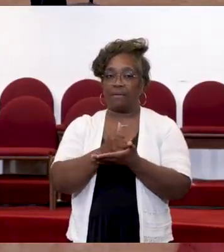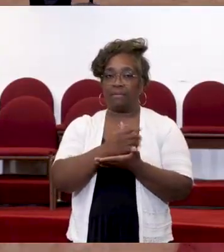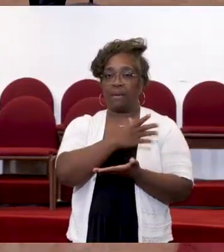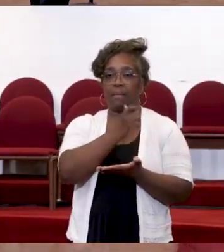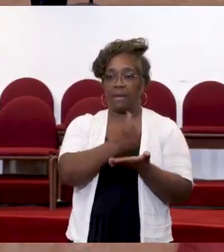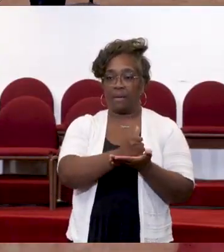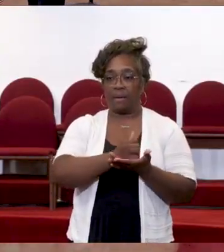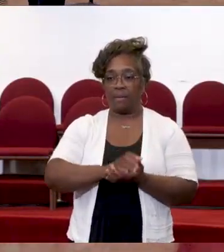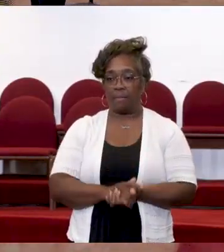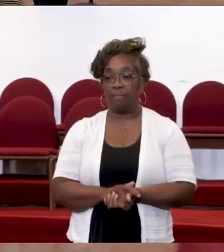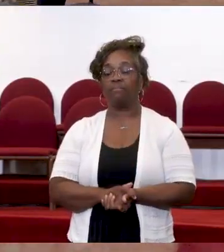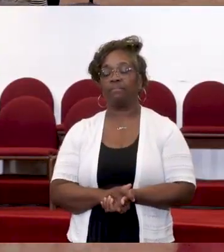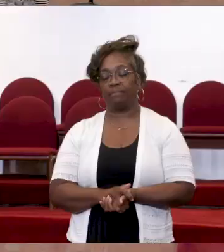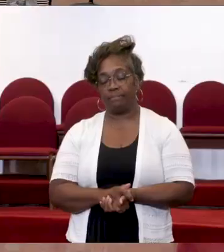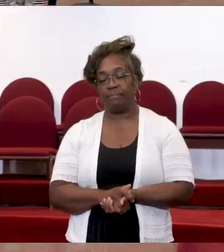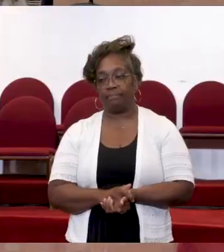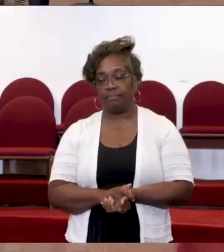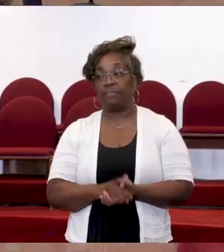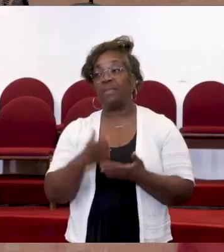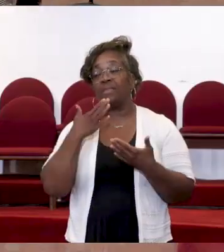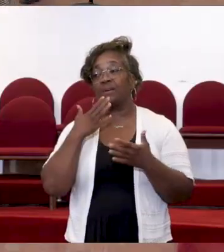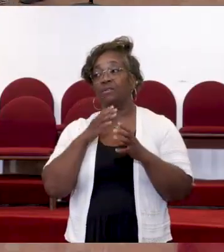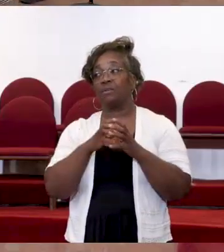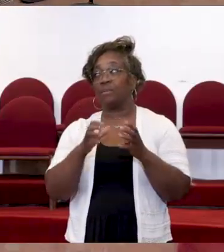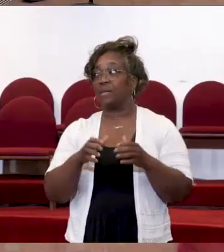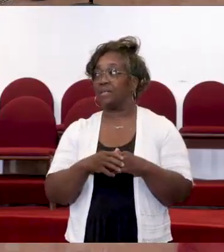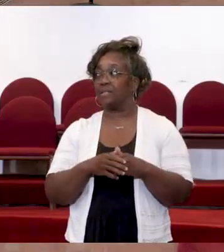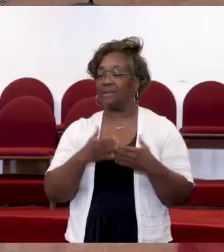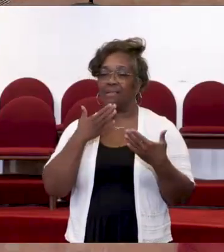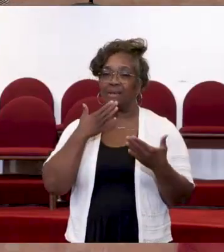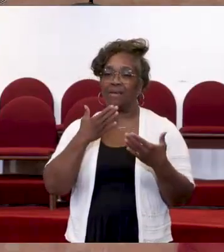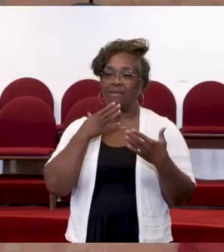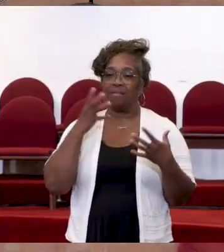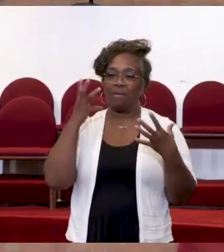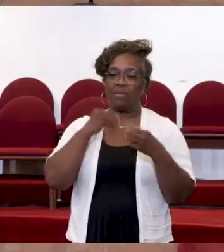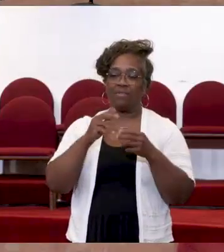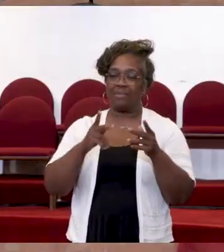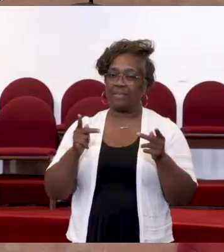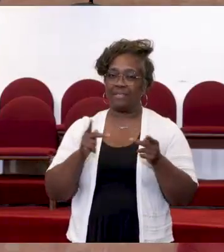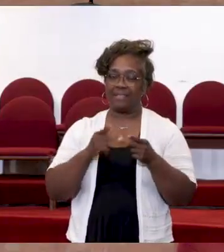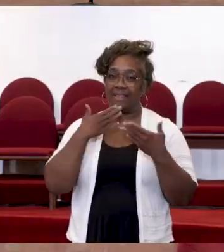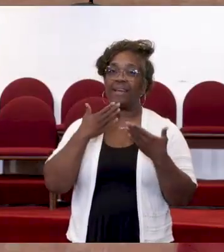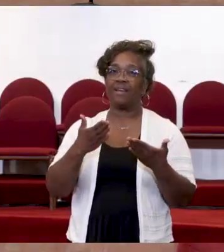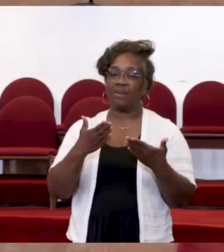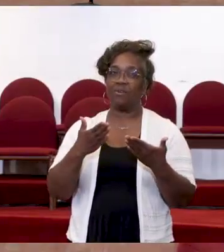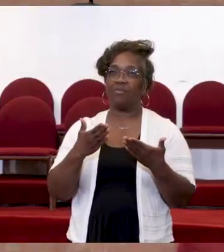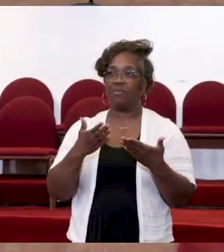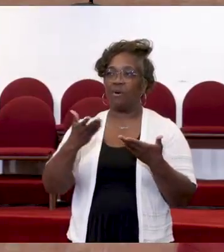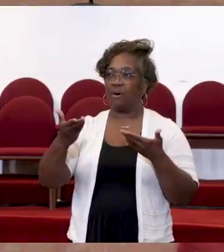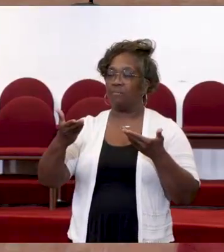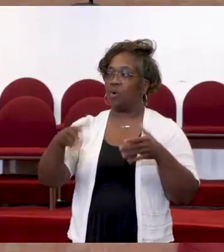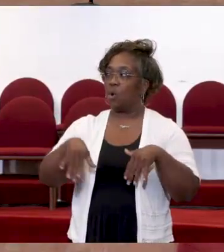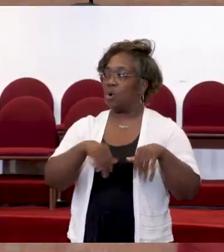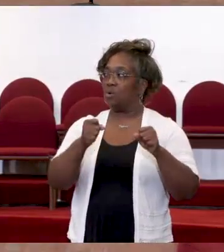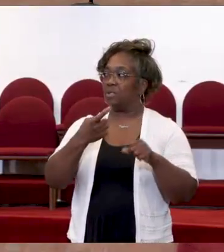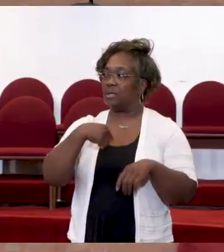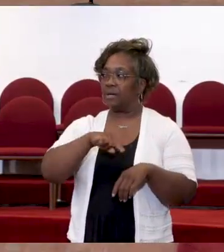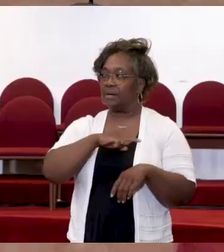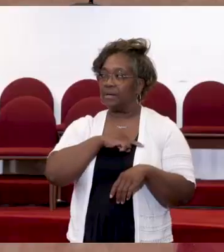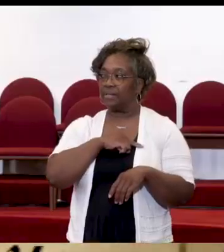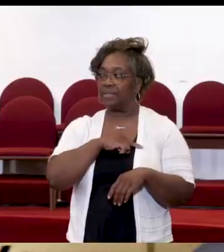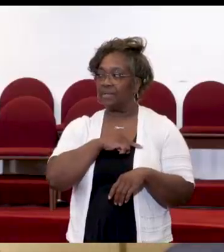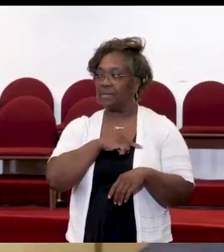Thank you so much. Thank you, and what a beautiful place. Thank you for having us. So as Councilmember Benson and the mayor